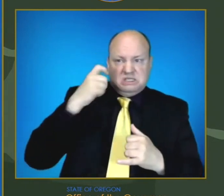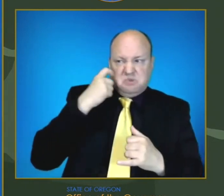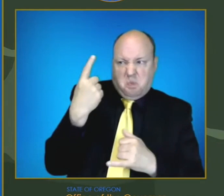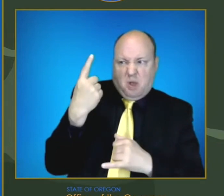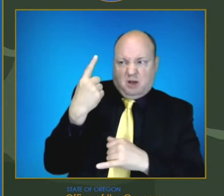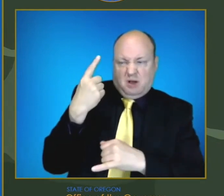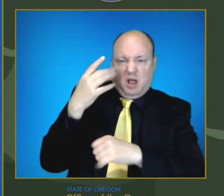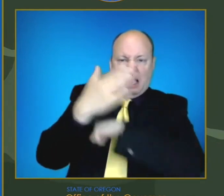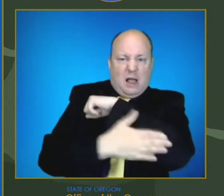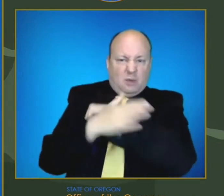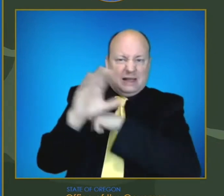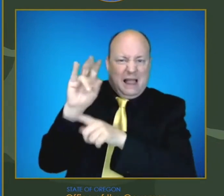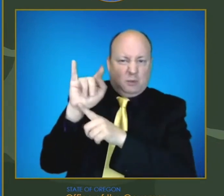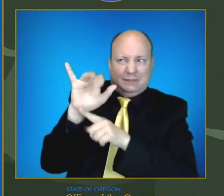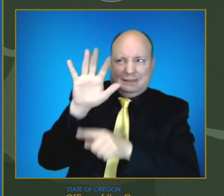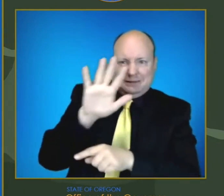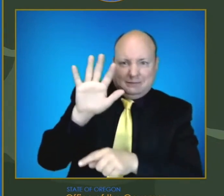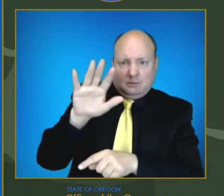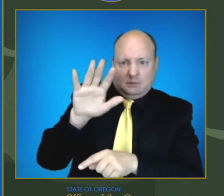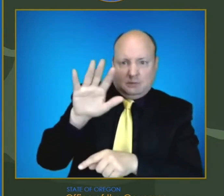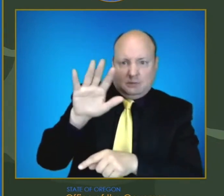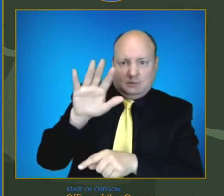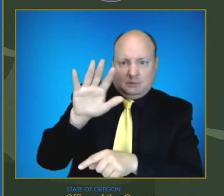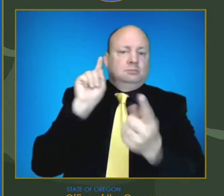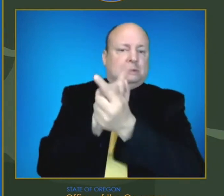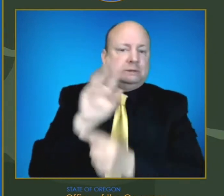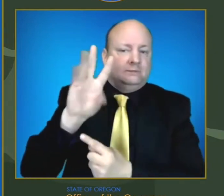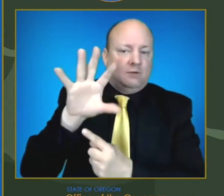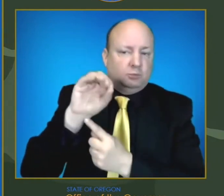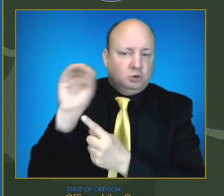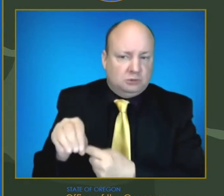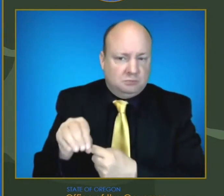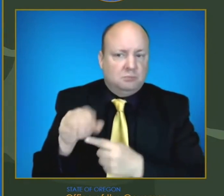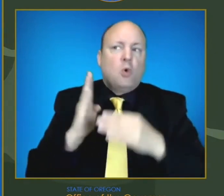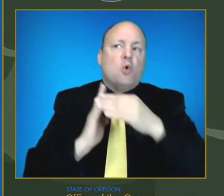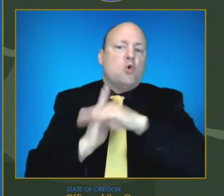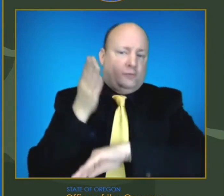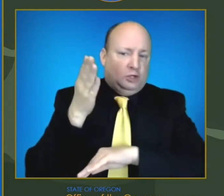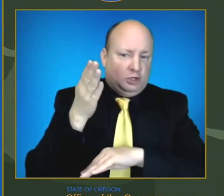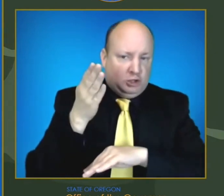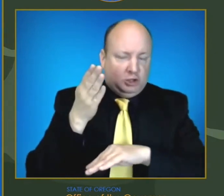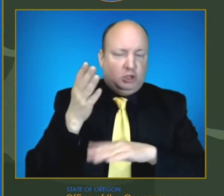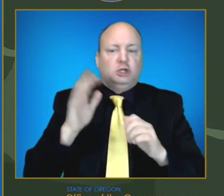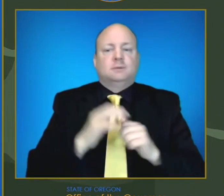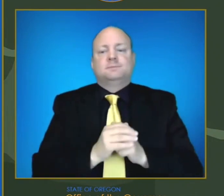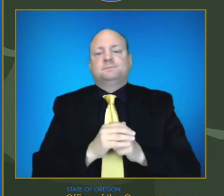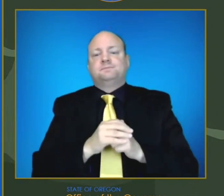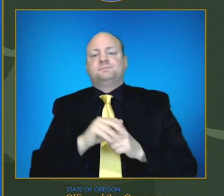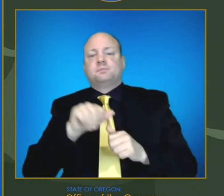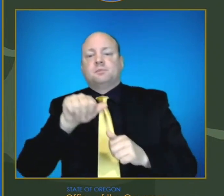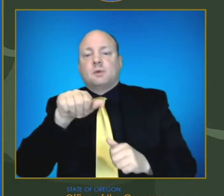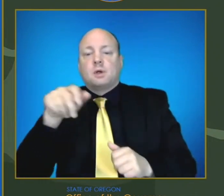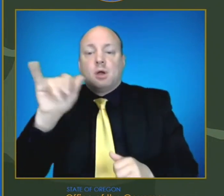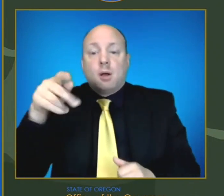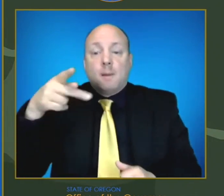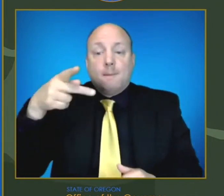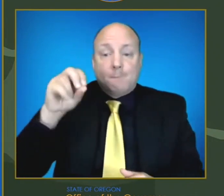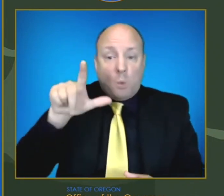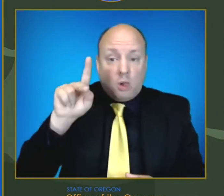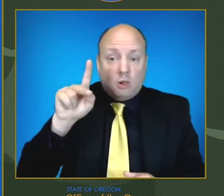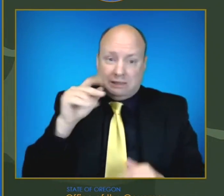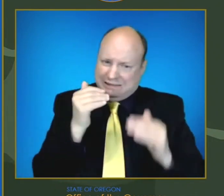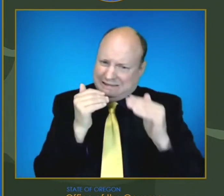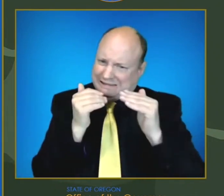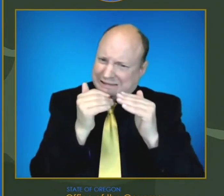above 65%. Lane, Polk, and Tillamook counties are near 60% or above. We look forward to working with